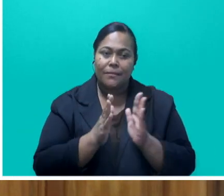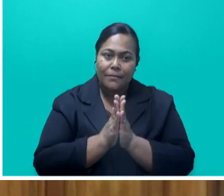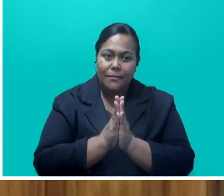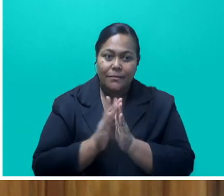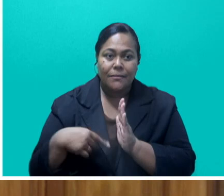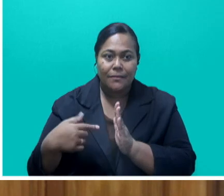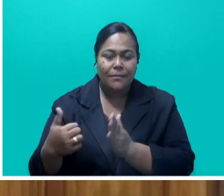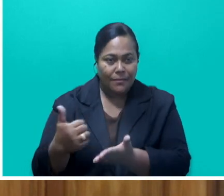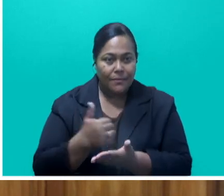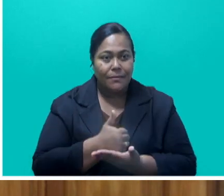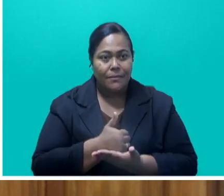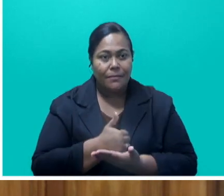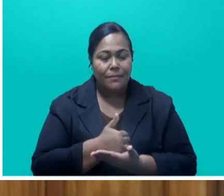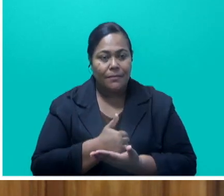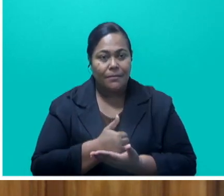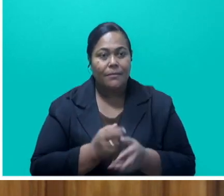I wish to thank